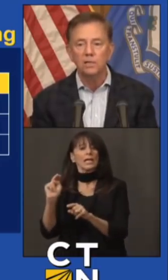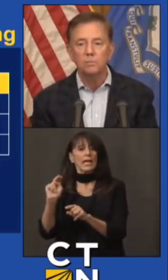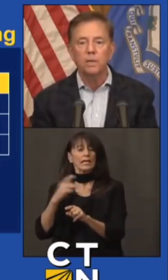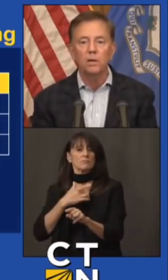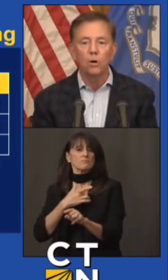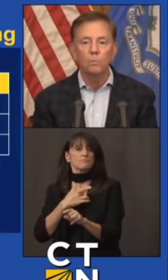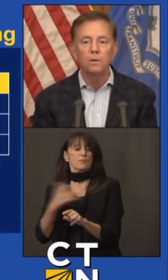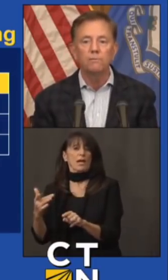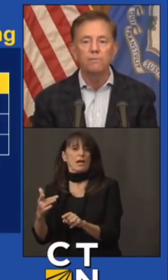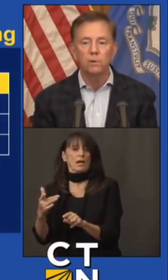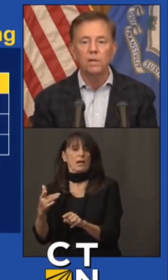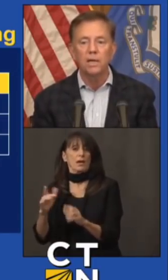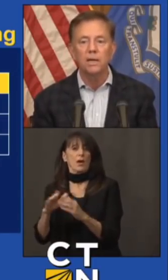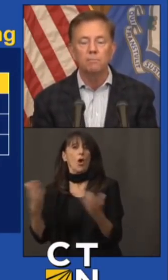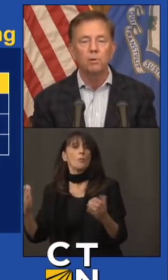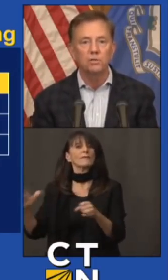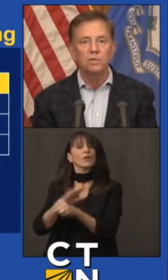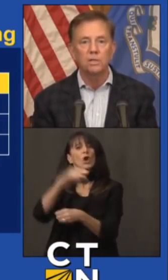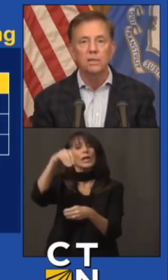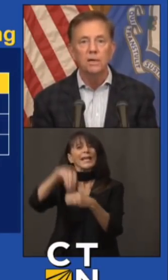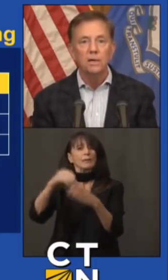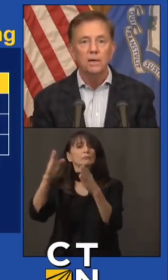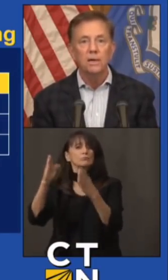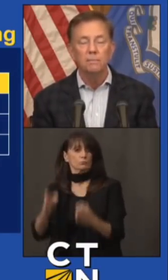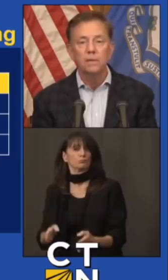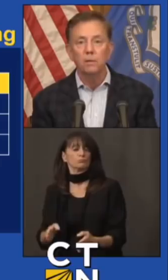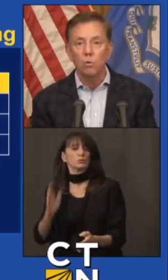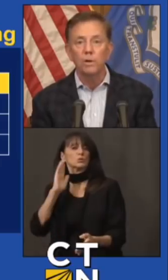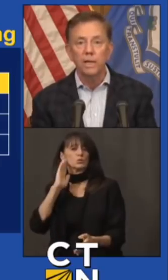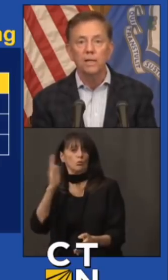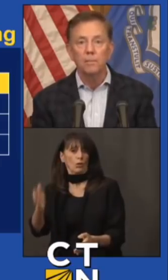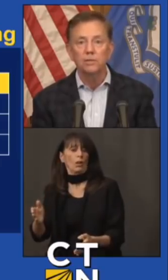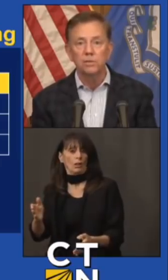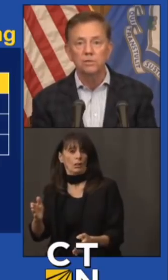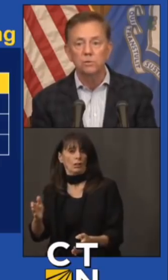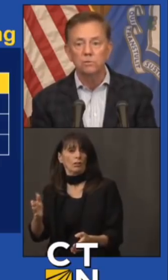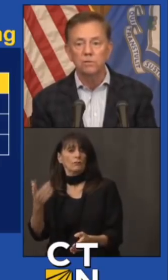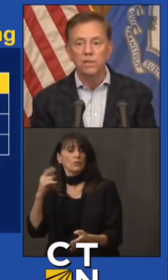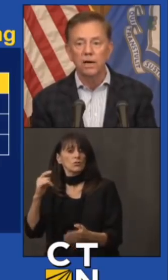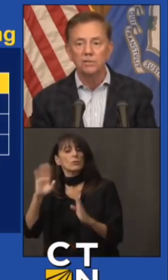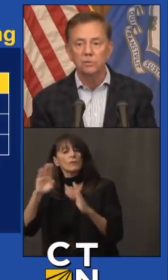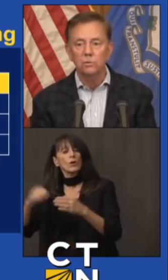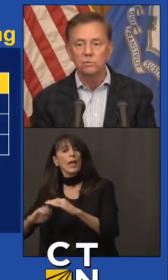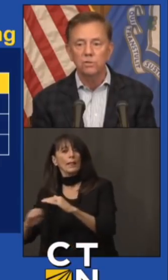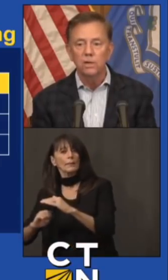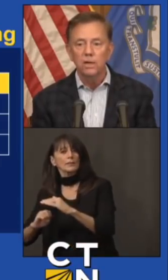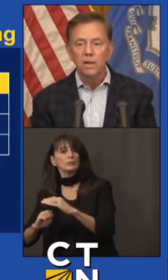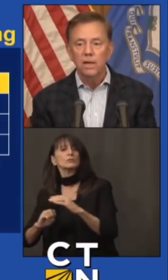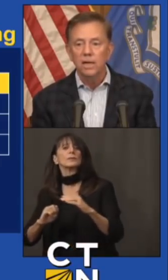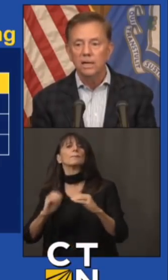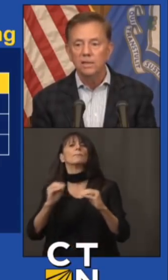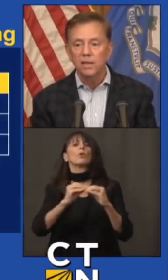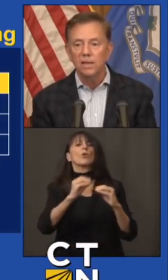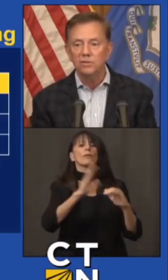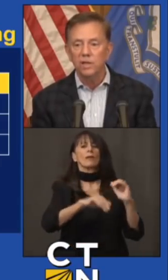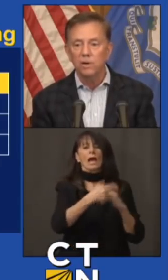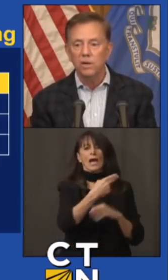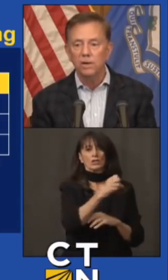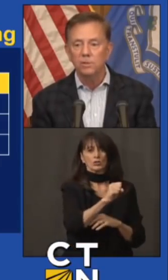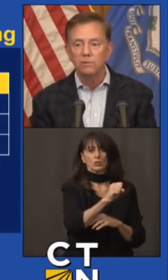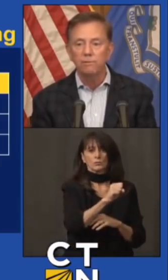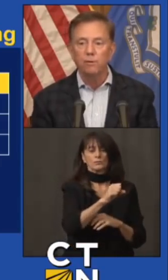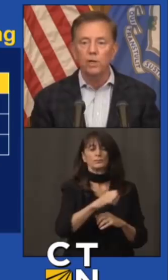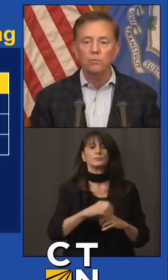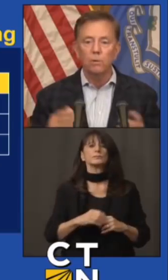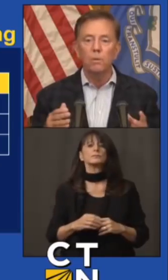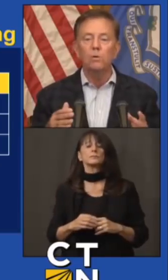likely to be open fully in person, more in the elementary schools than the high schools. And I think you see when it comes